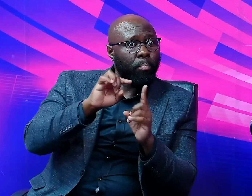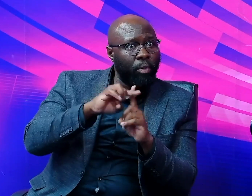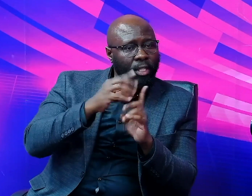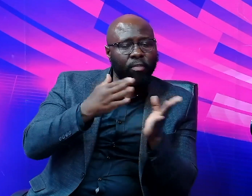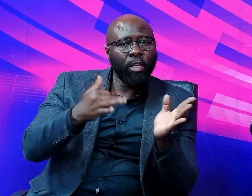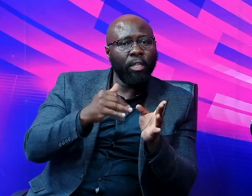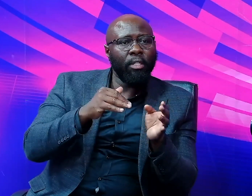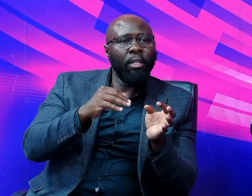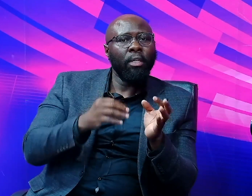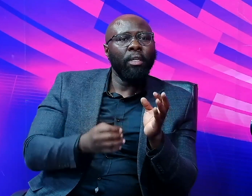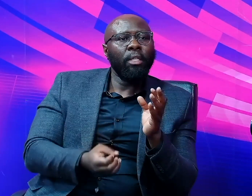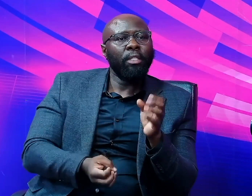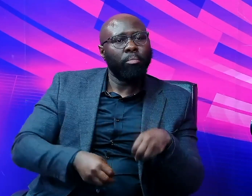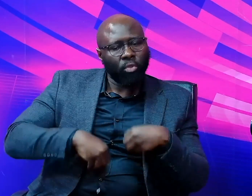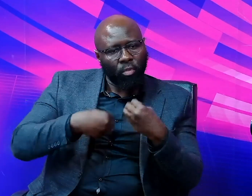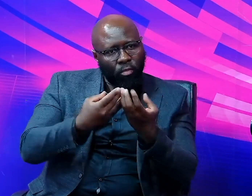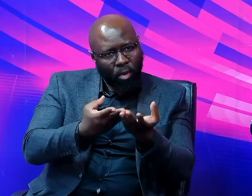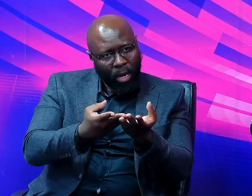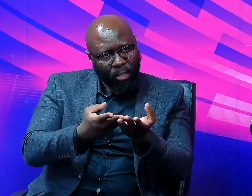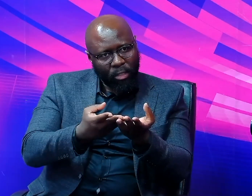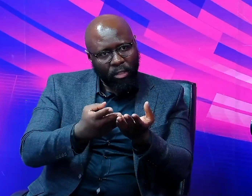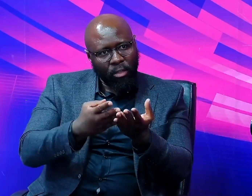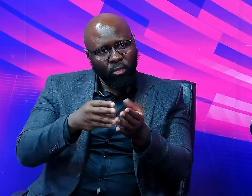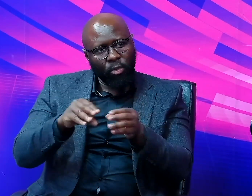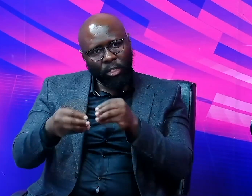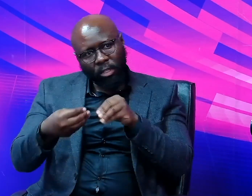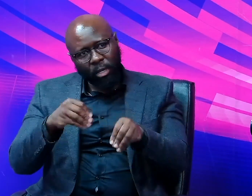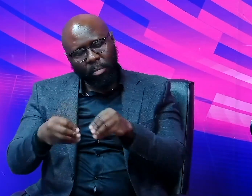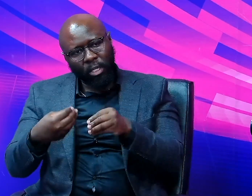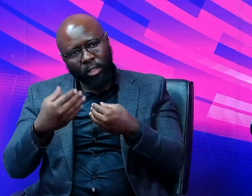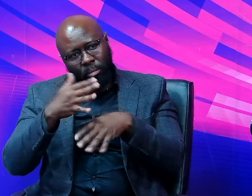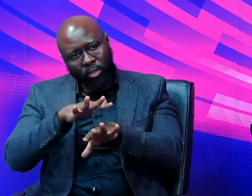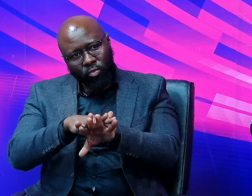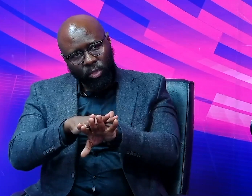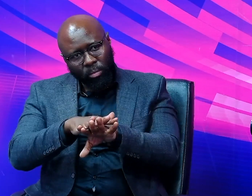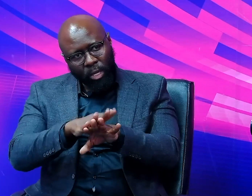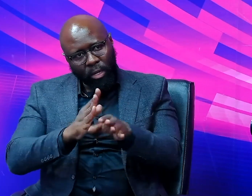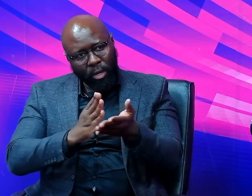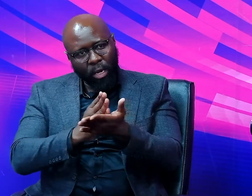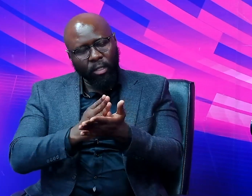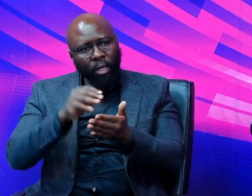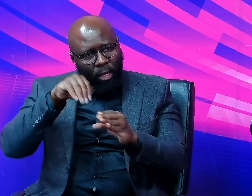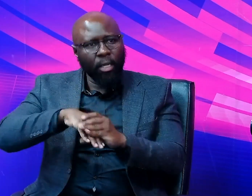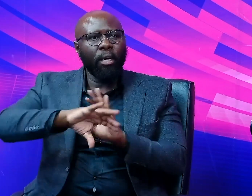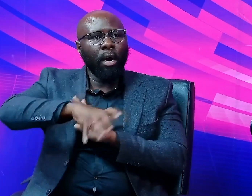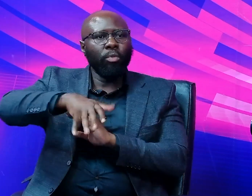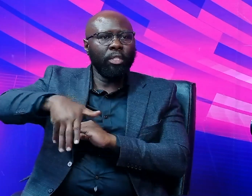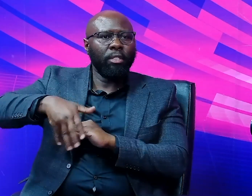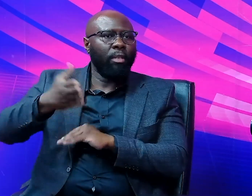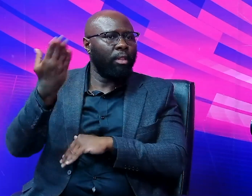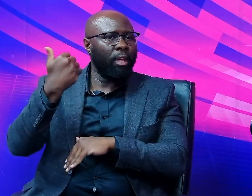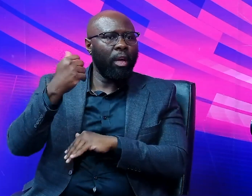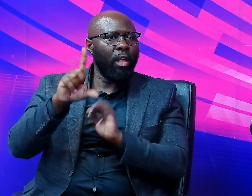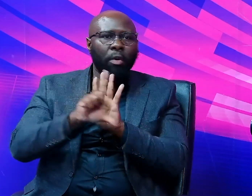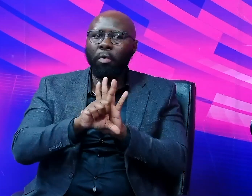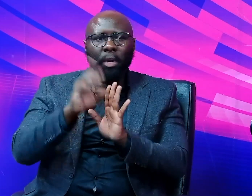So this law, one positive thing, it provides for disability mainstreaming rights